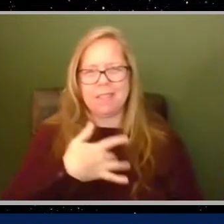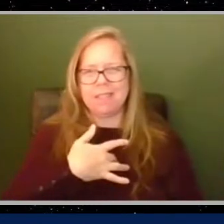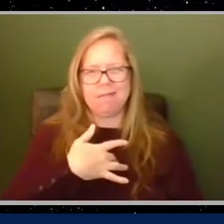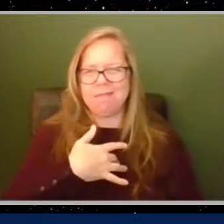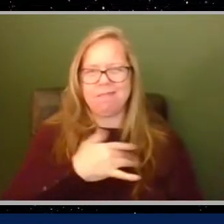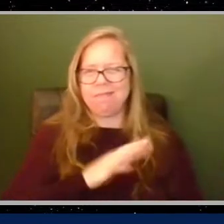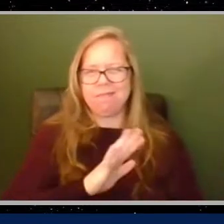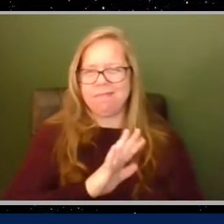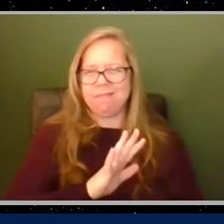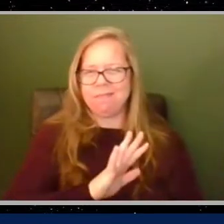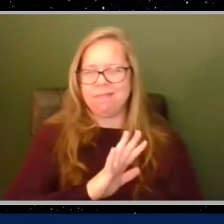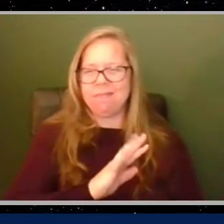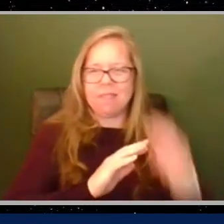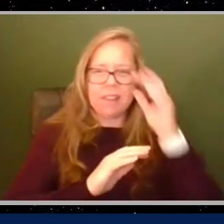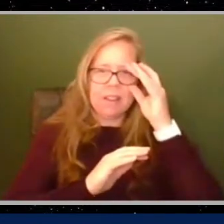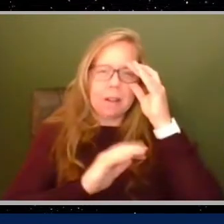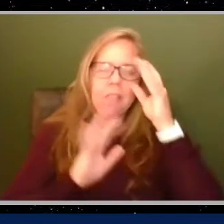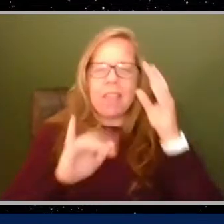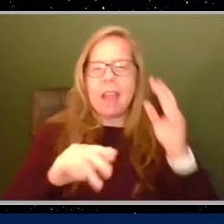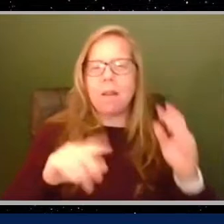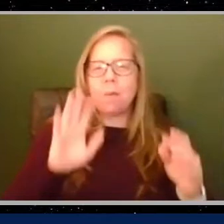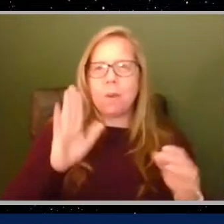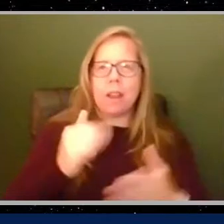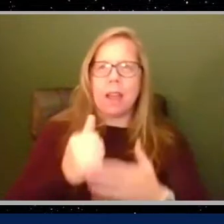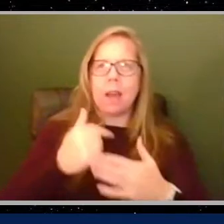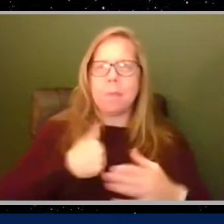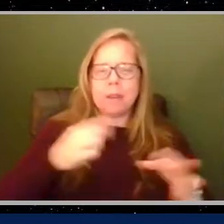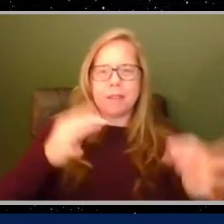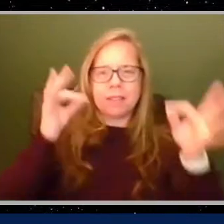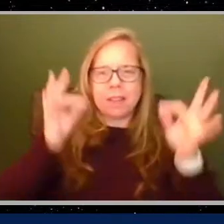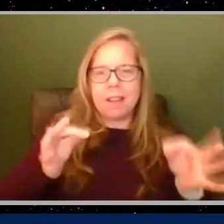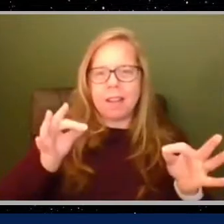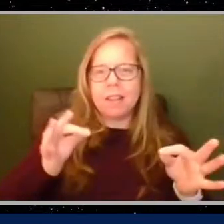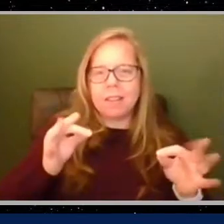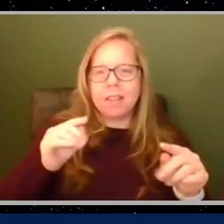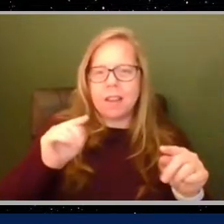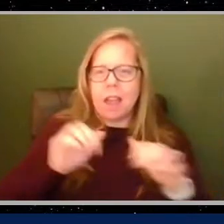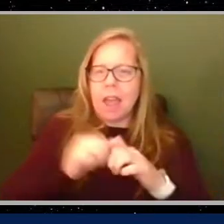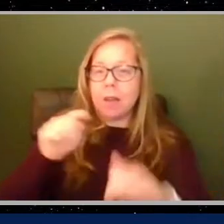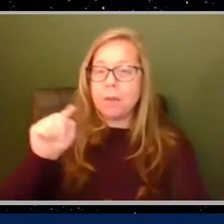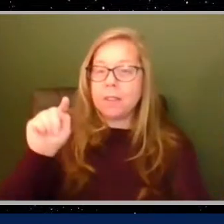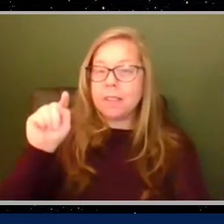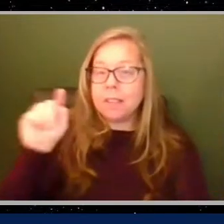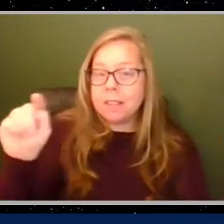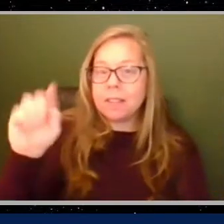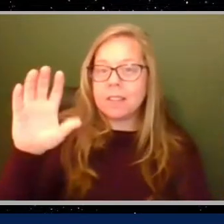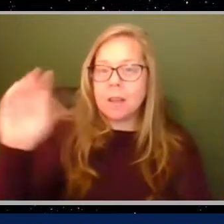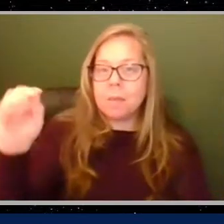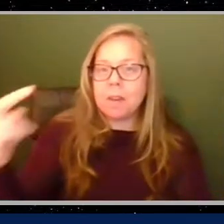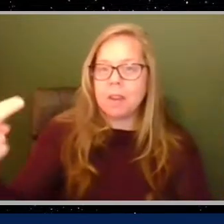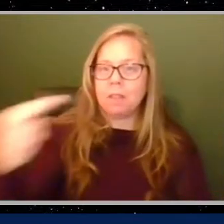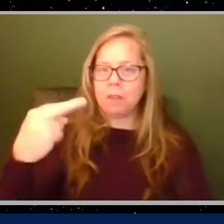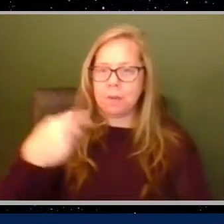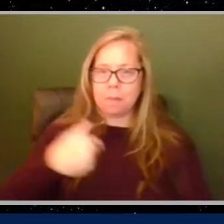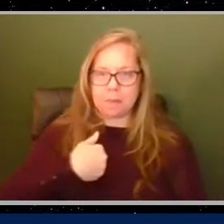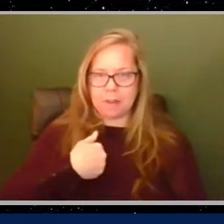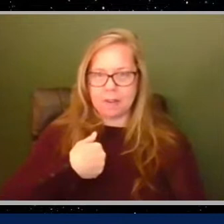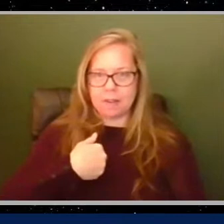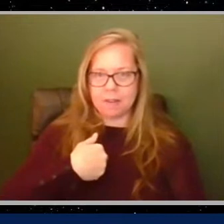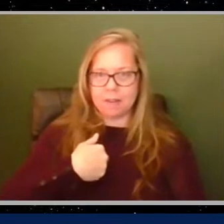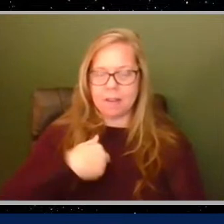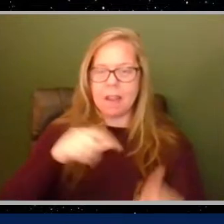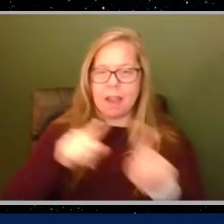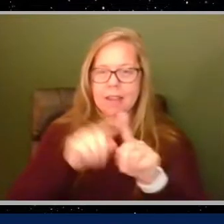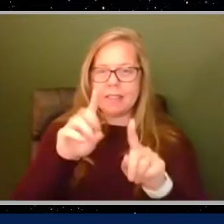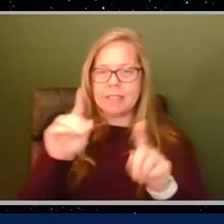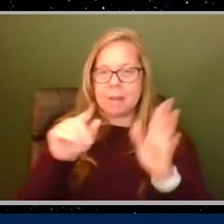look for in a company, is kind of how do they view me as a disabled explorer, Yeah,